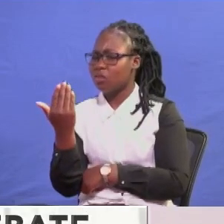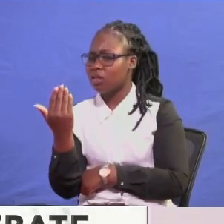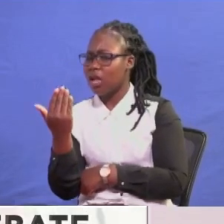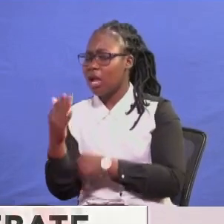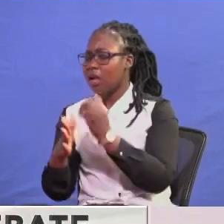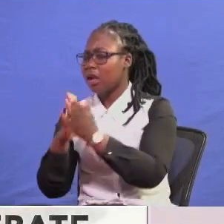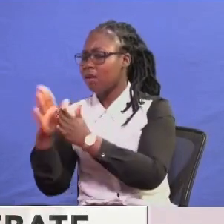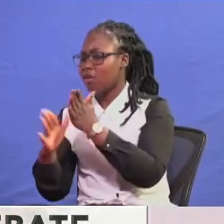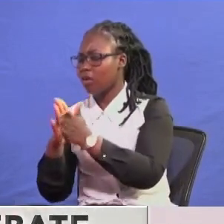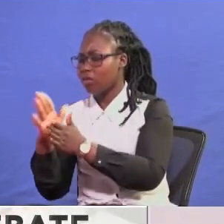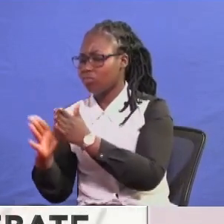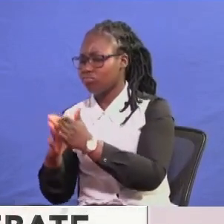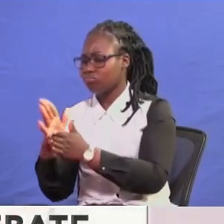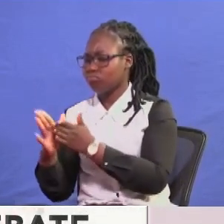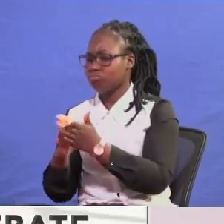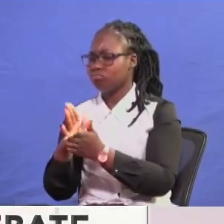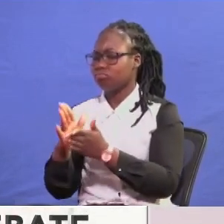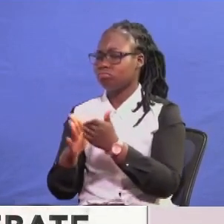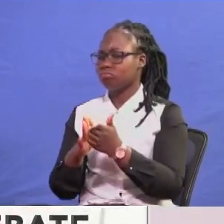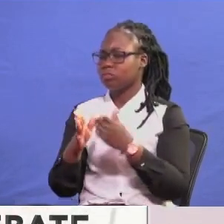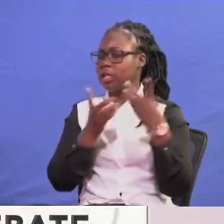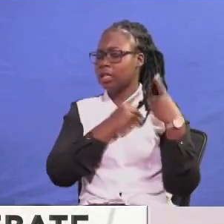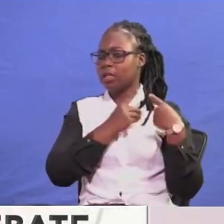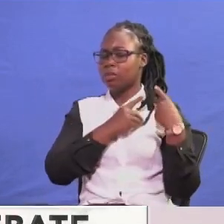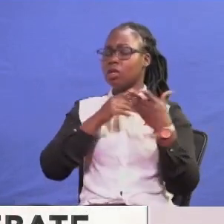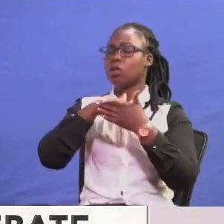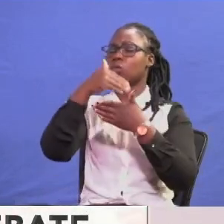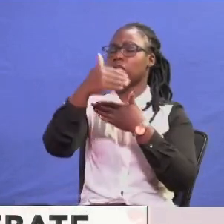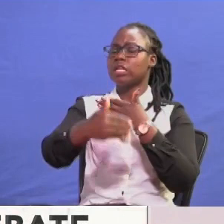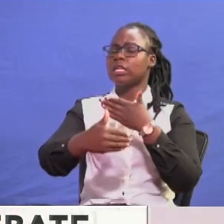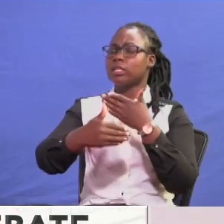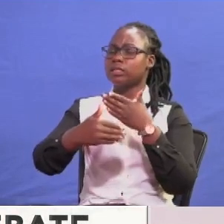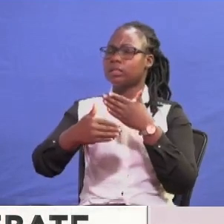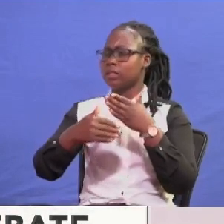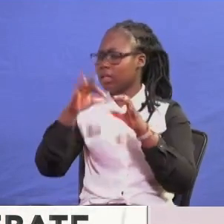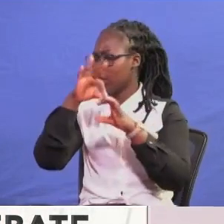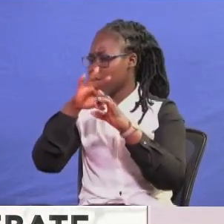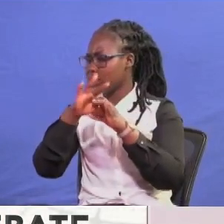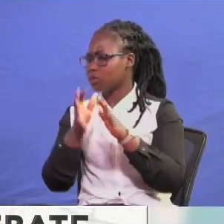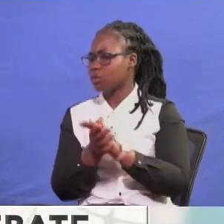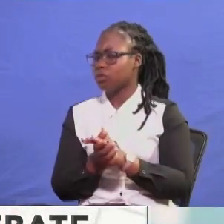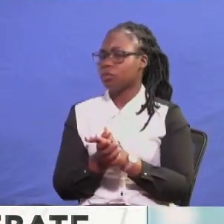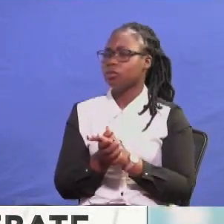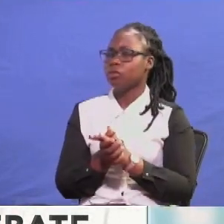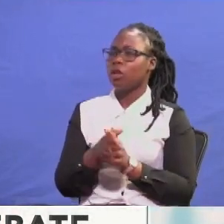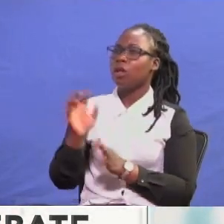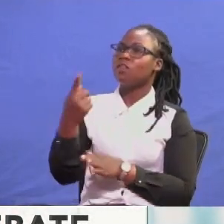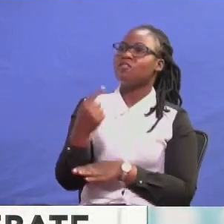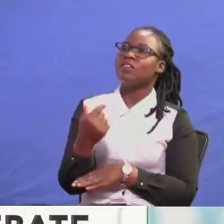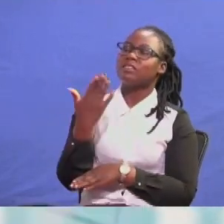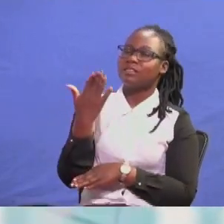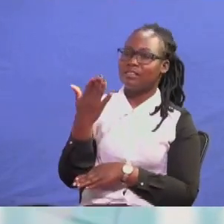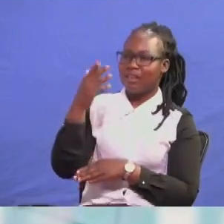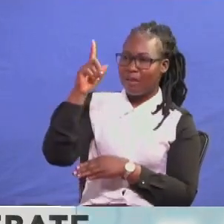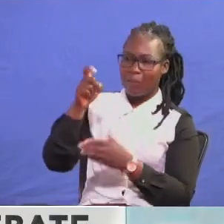arrangement rather in regard to the next general election? First of all, I must acknowledge I'm